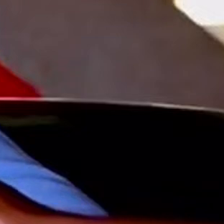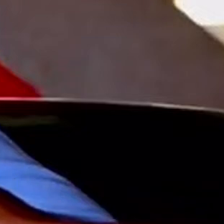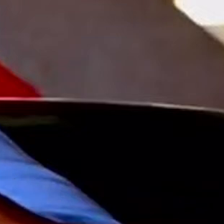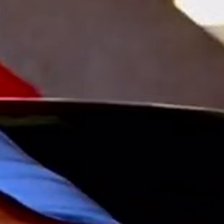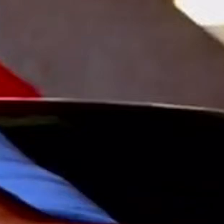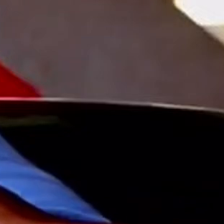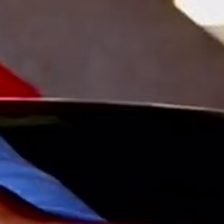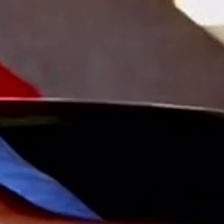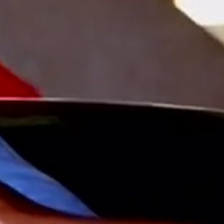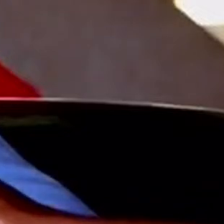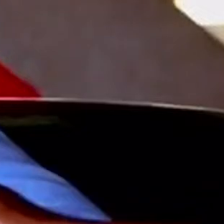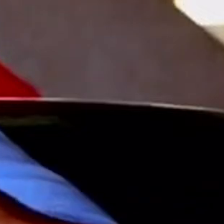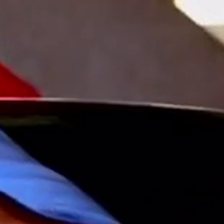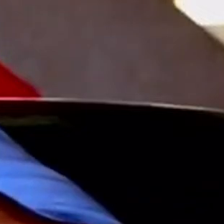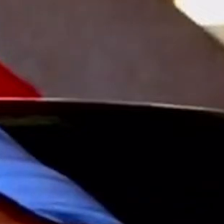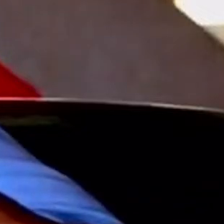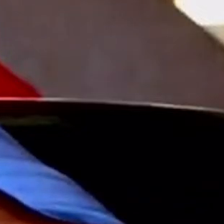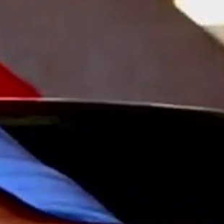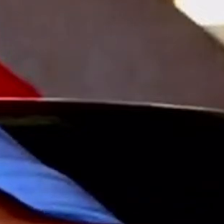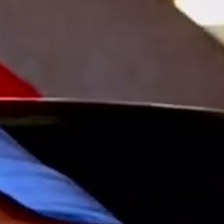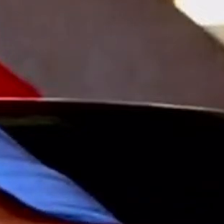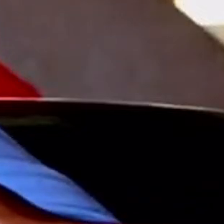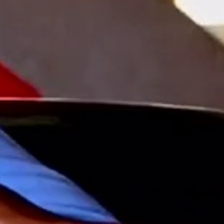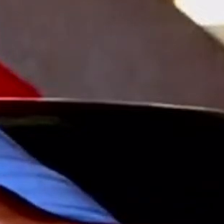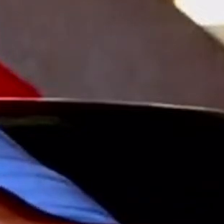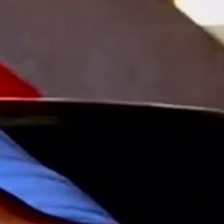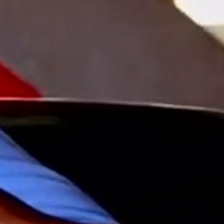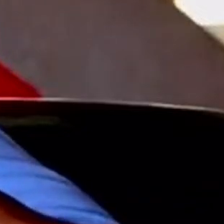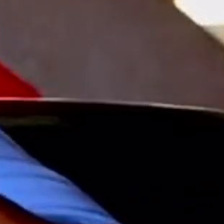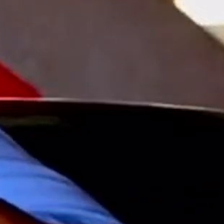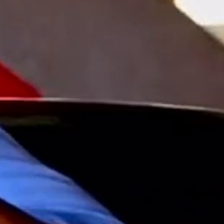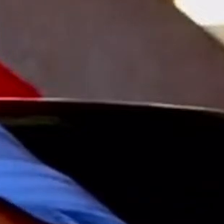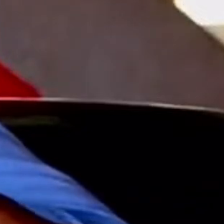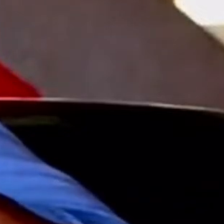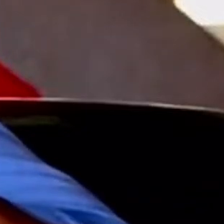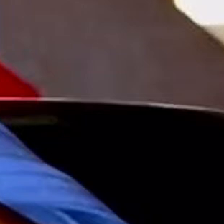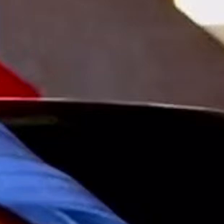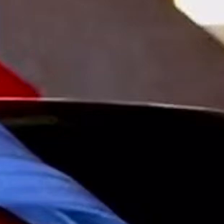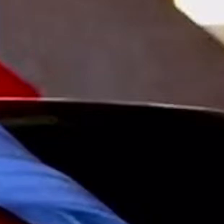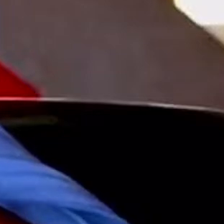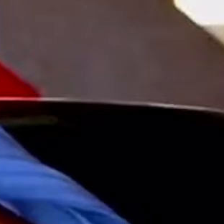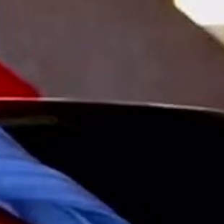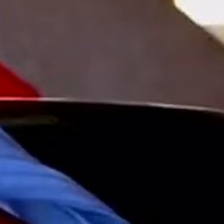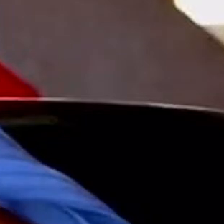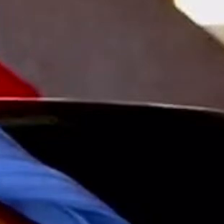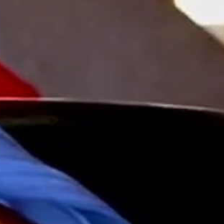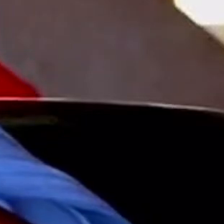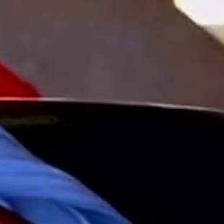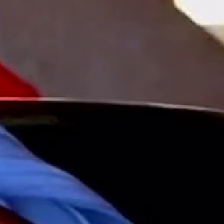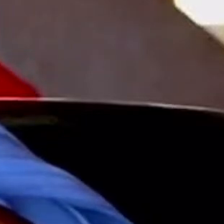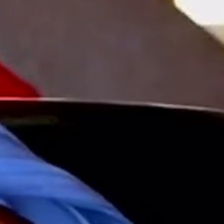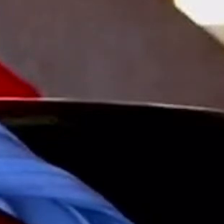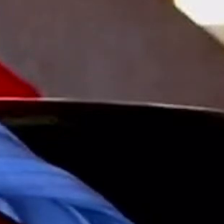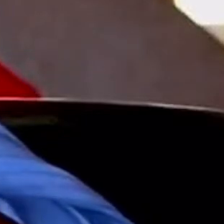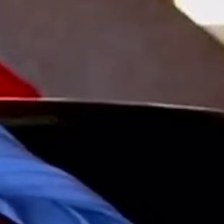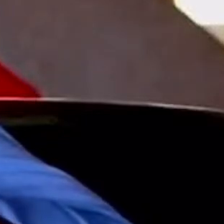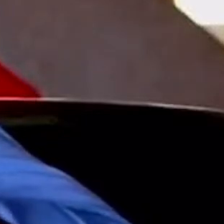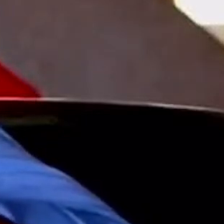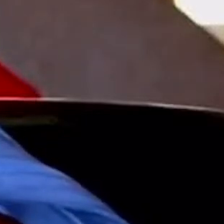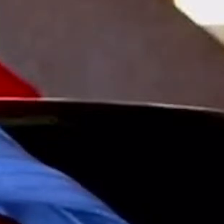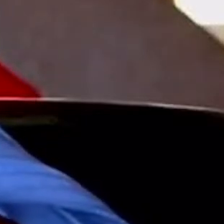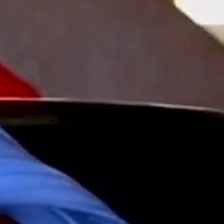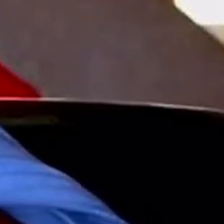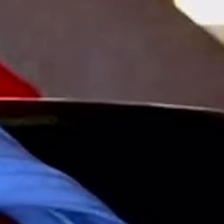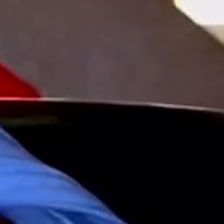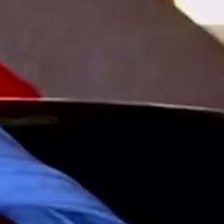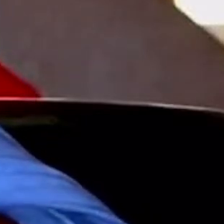council of our chiefdoms. So that is also one of our focus areas. We also want to ensure that